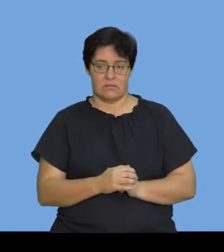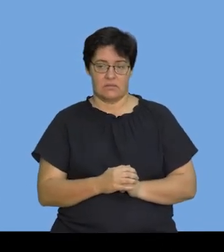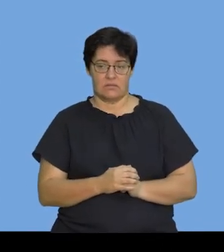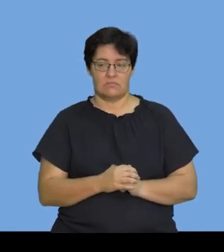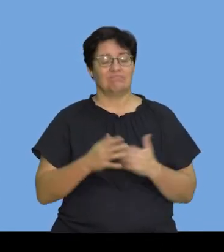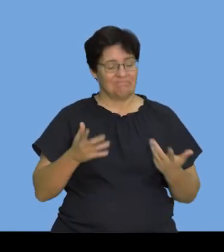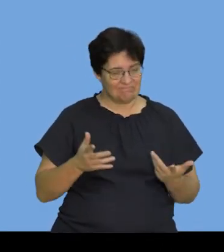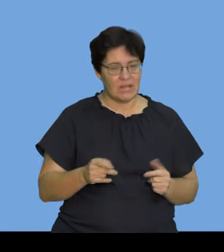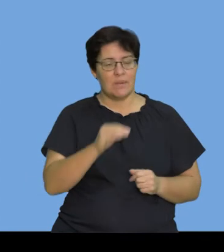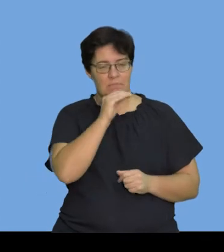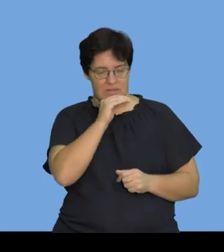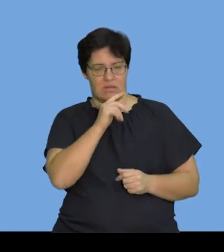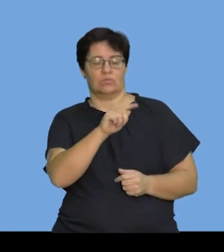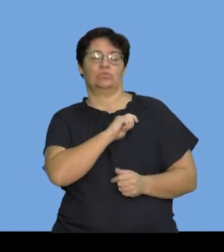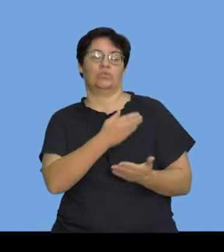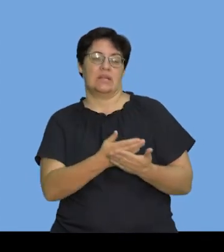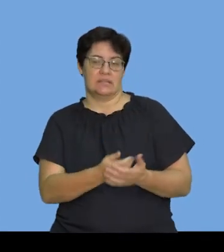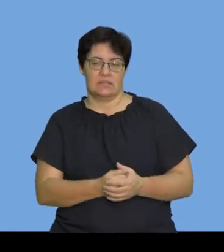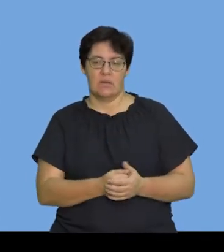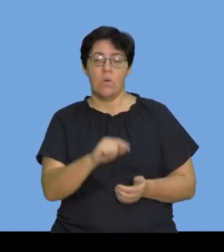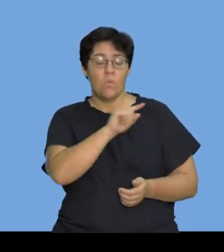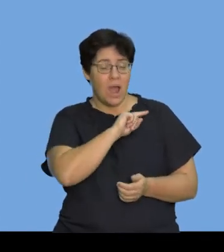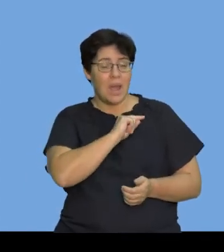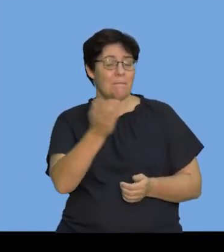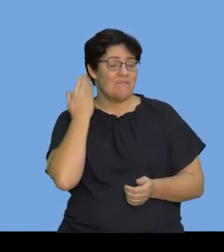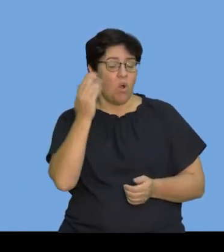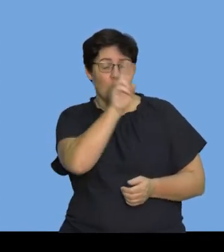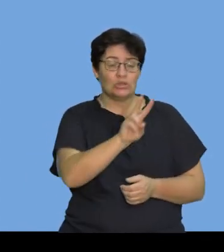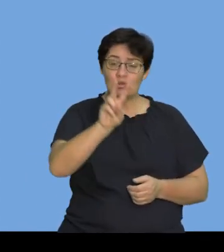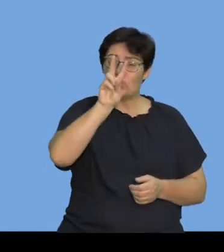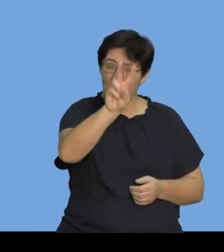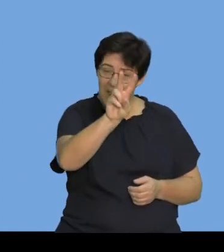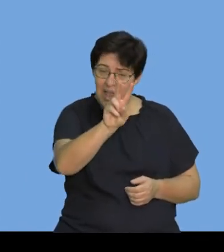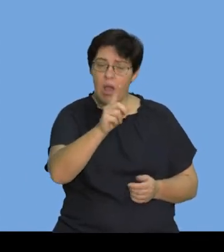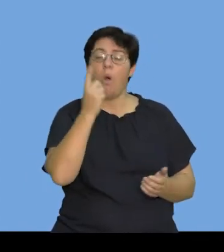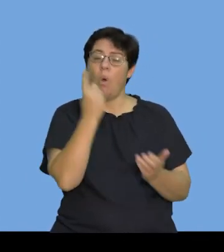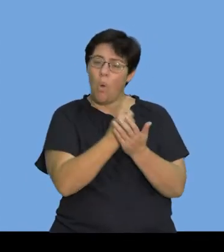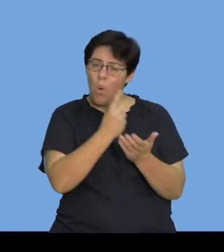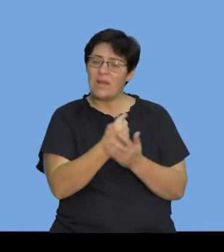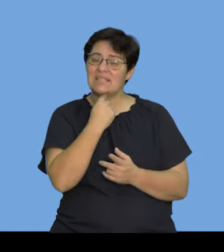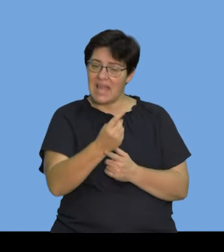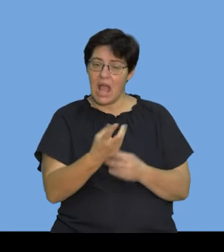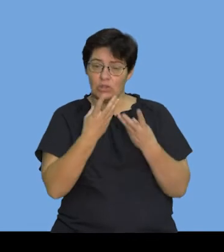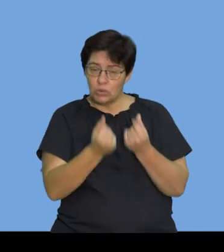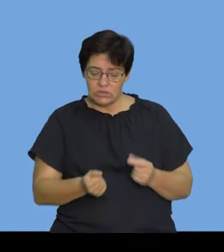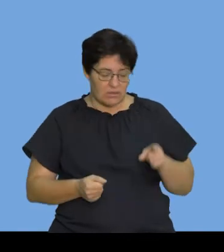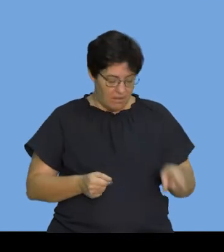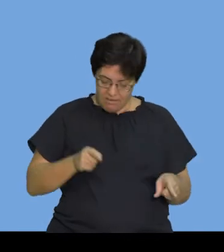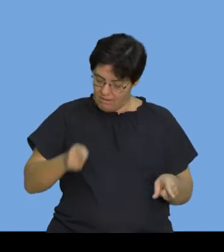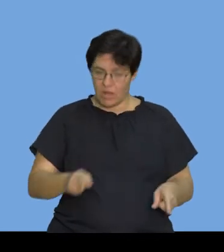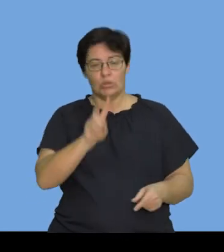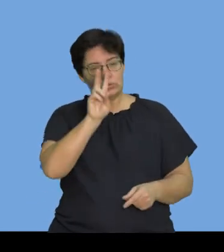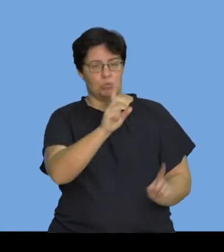makes it to be two solutions. Because I said to you, squared always tells you that you must have two answers, not